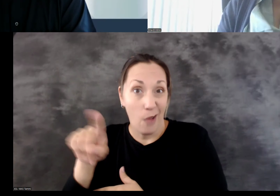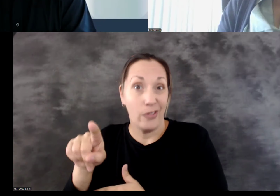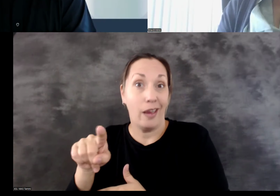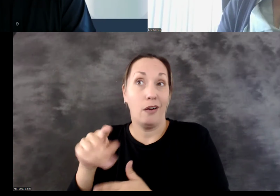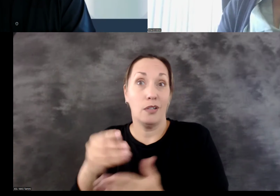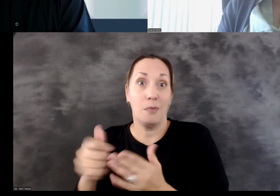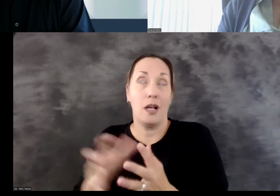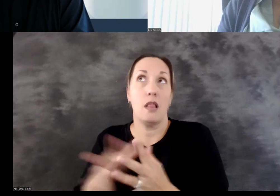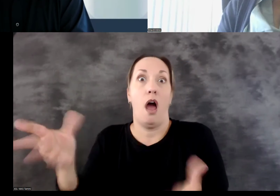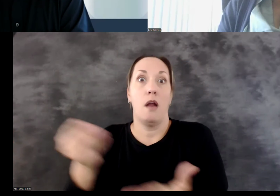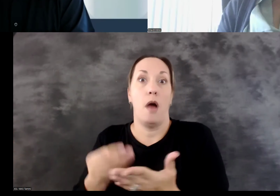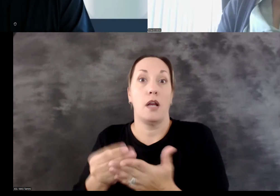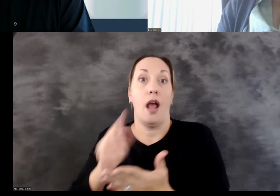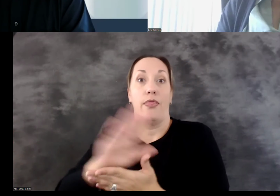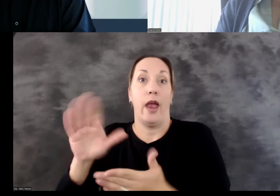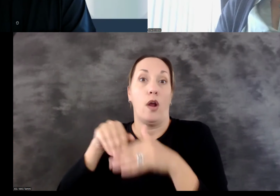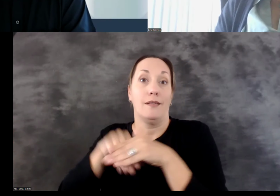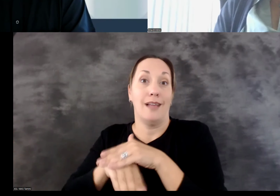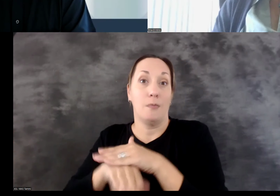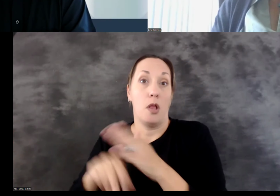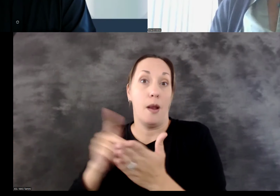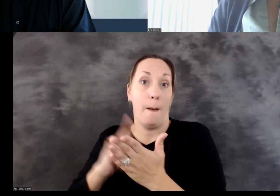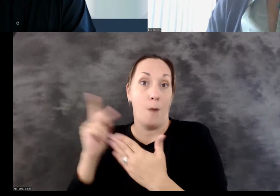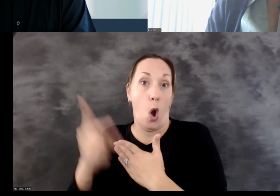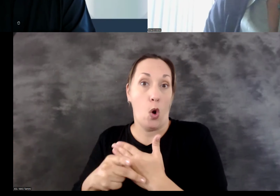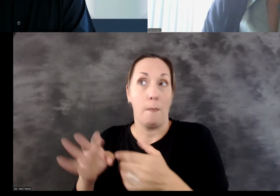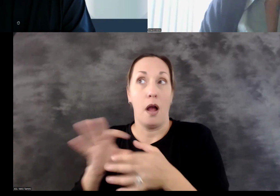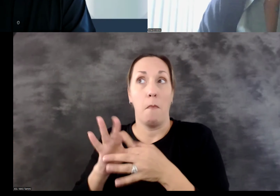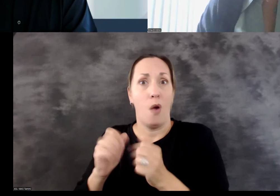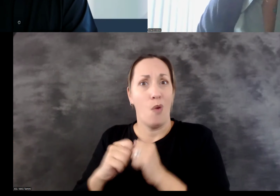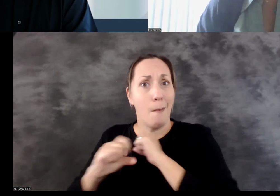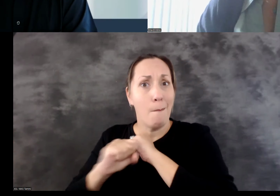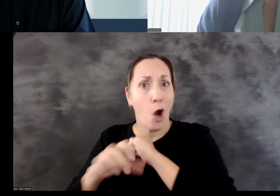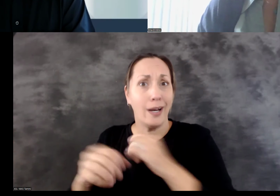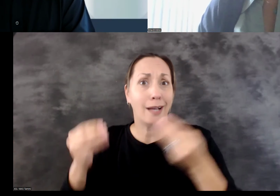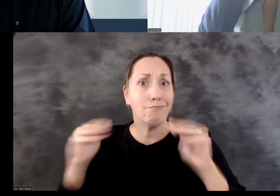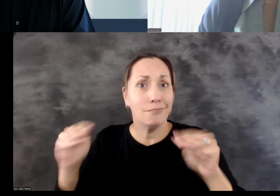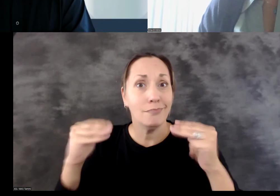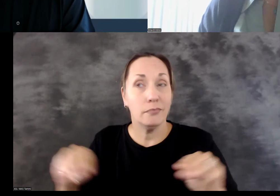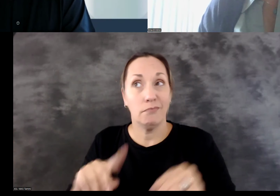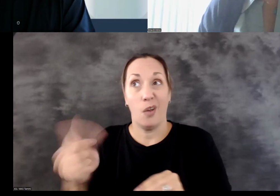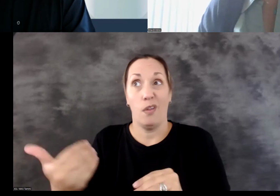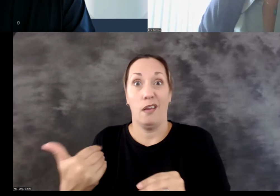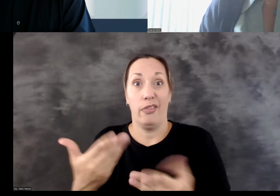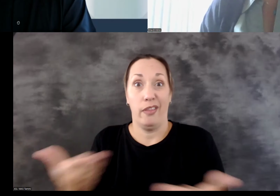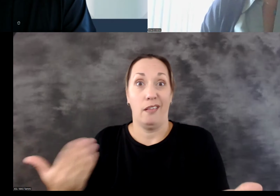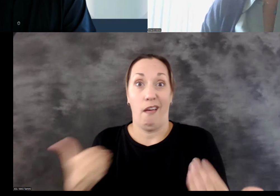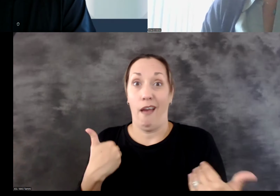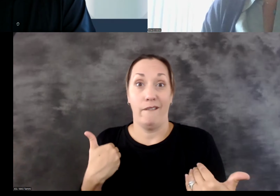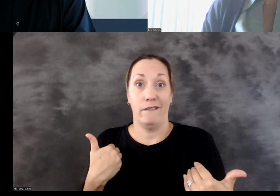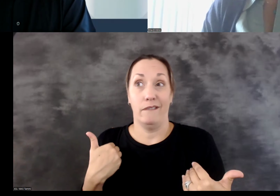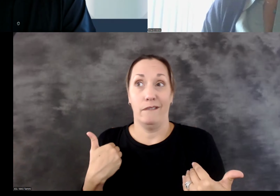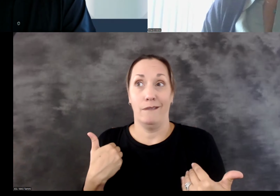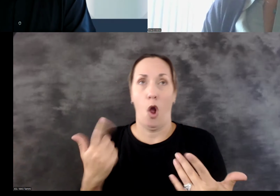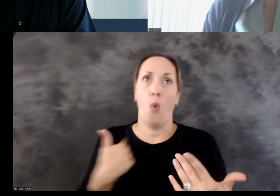on their accessibility programs. But again, in terms of their marketing, all they've got to go on is we're the best